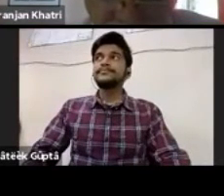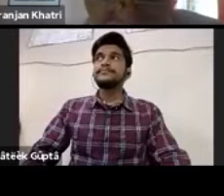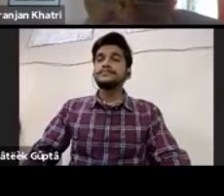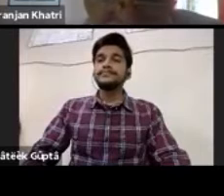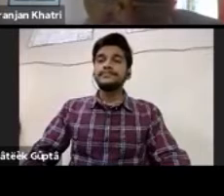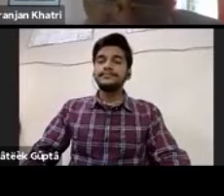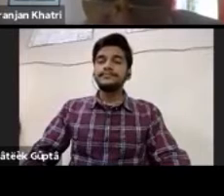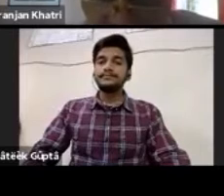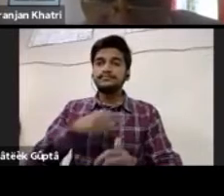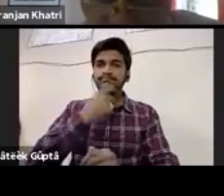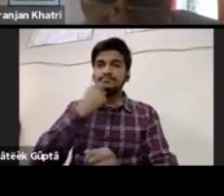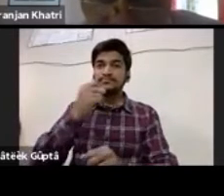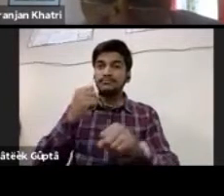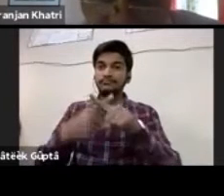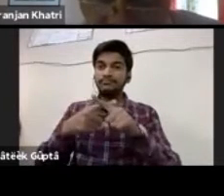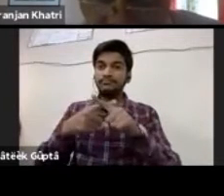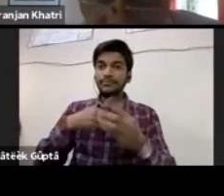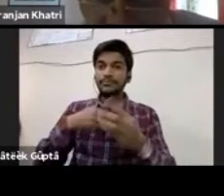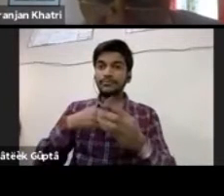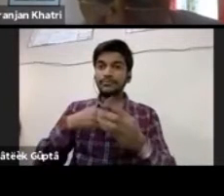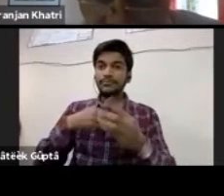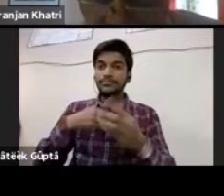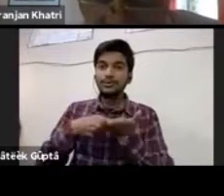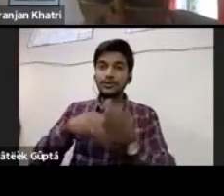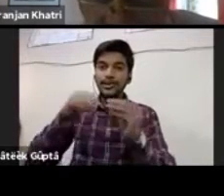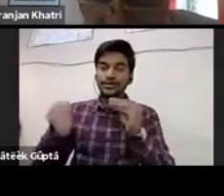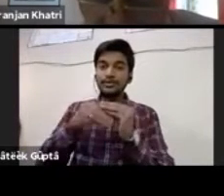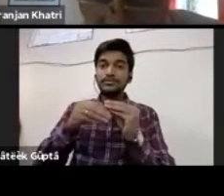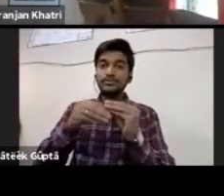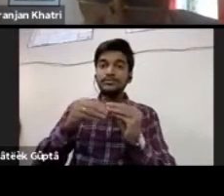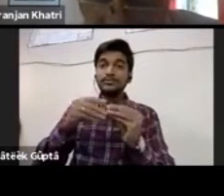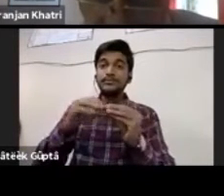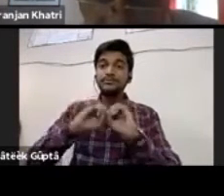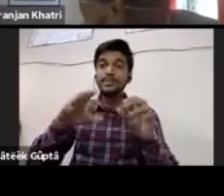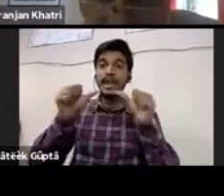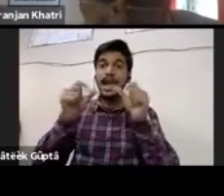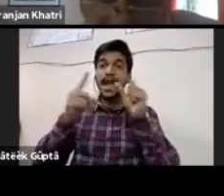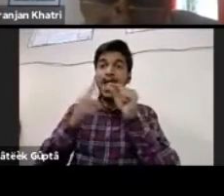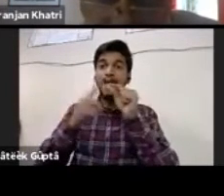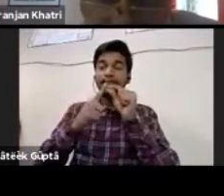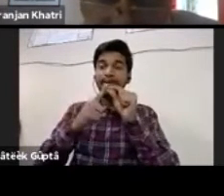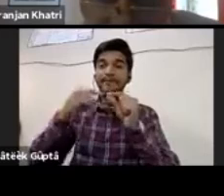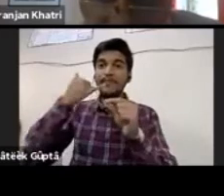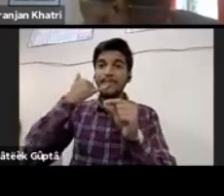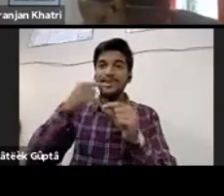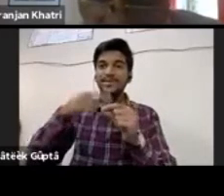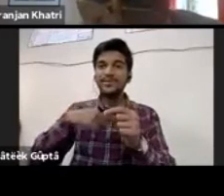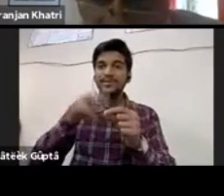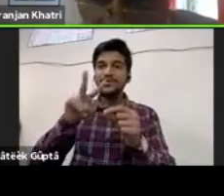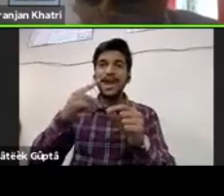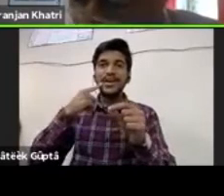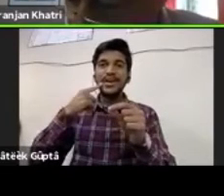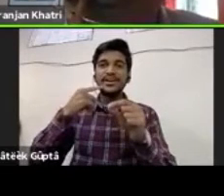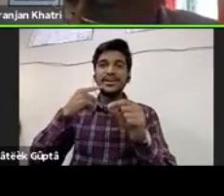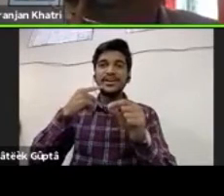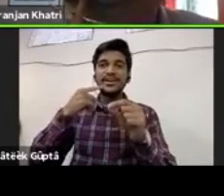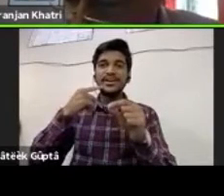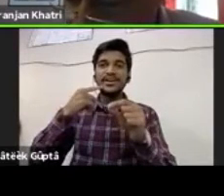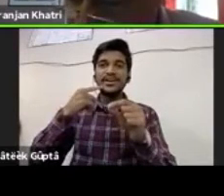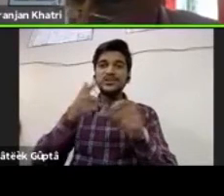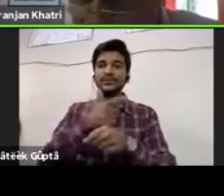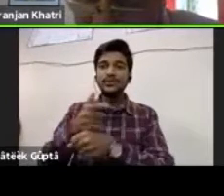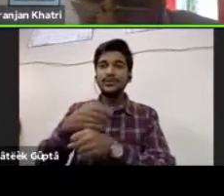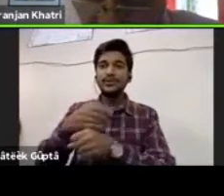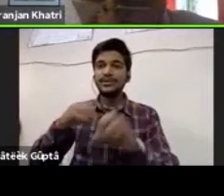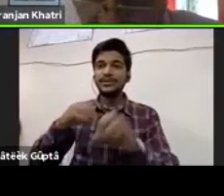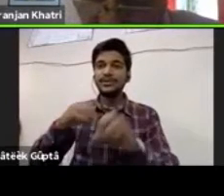Sir, plus I would also request you to announce for mobile app video showcase. So would you like to show the